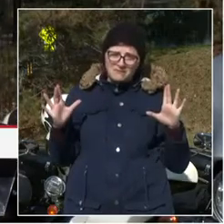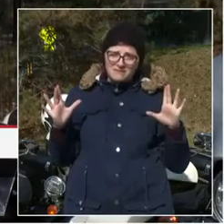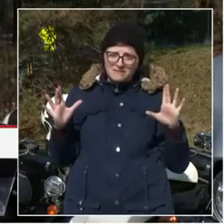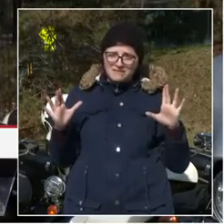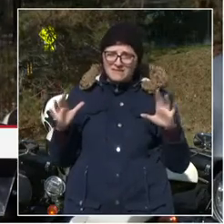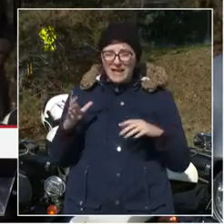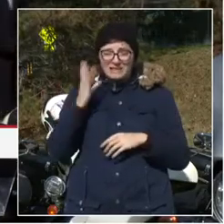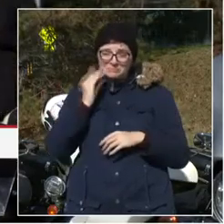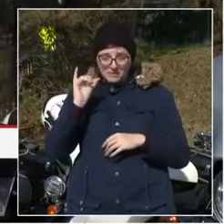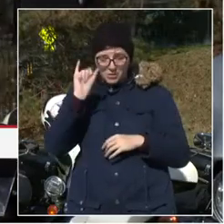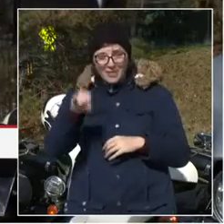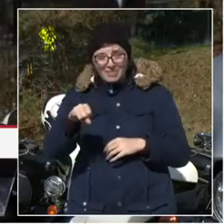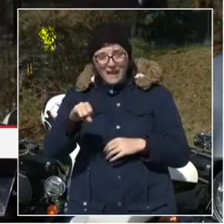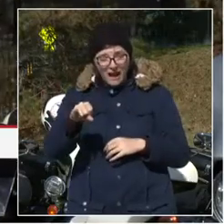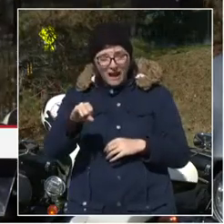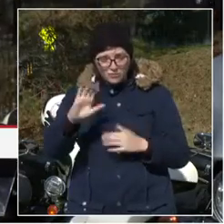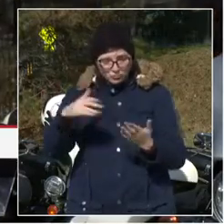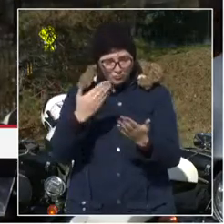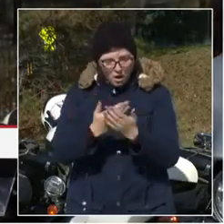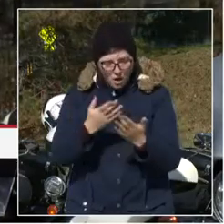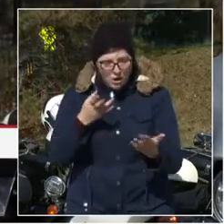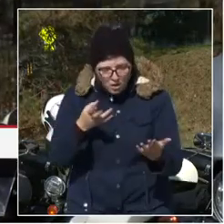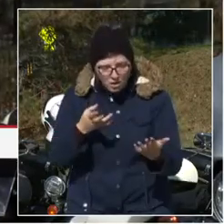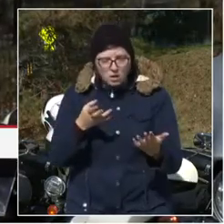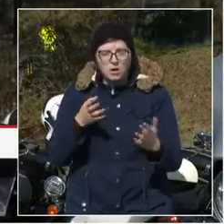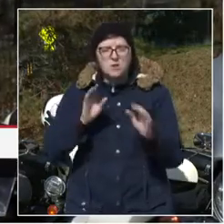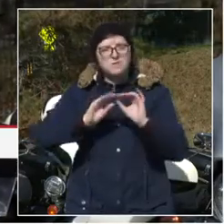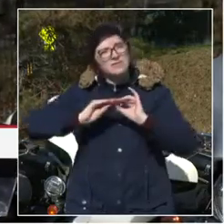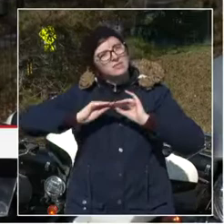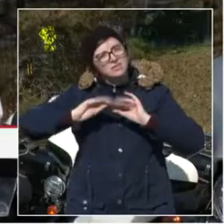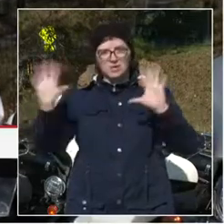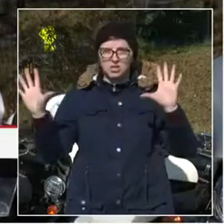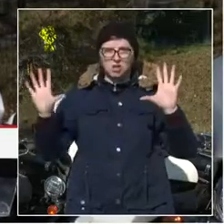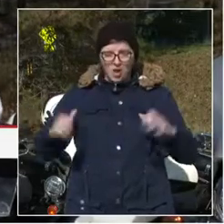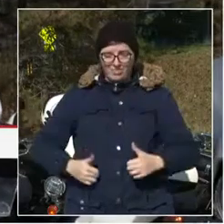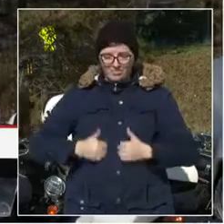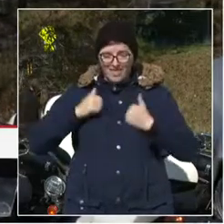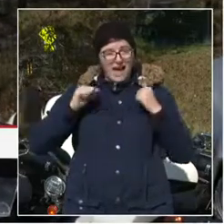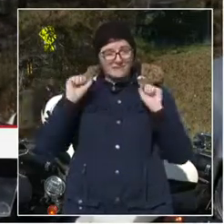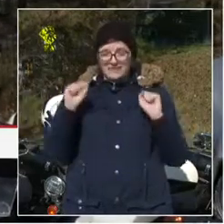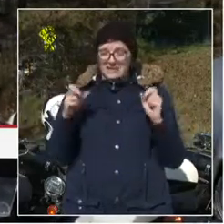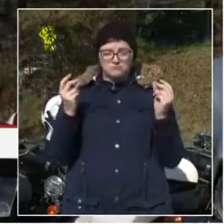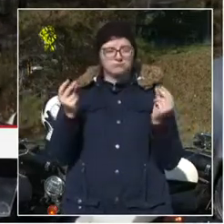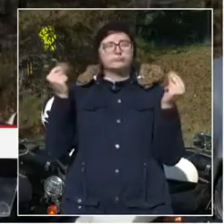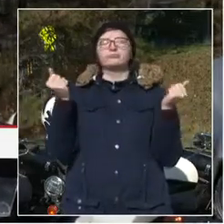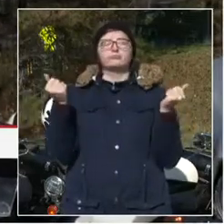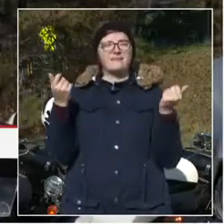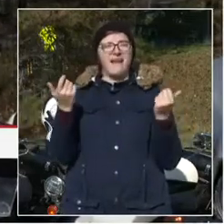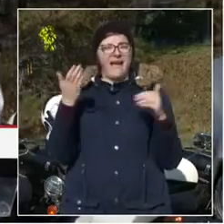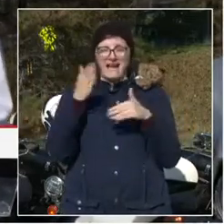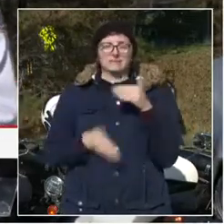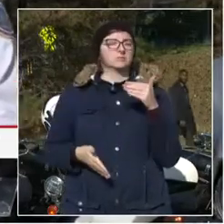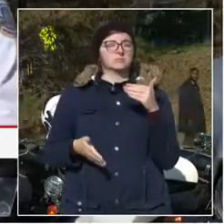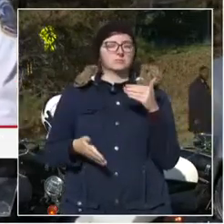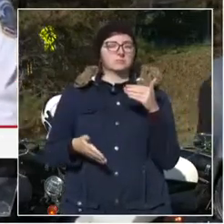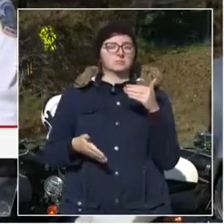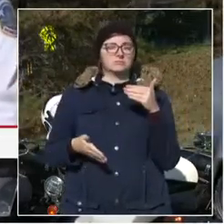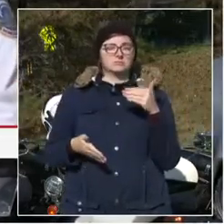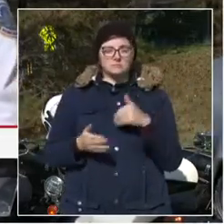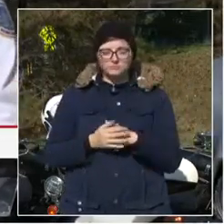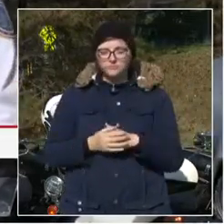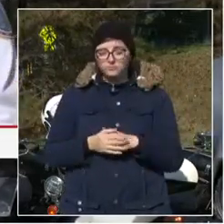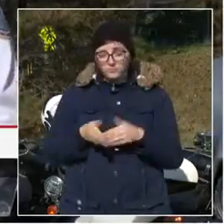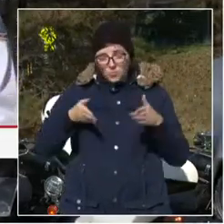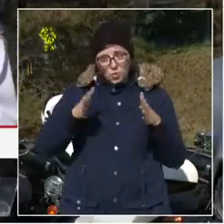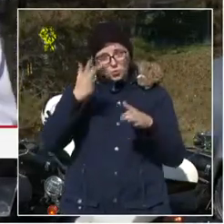firsthand being on the scene, it makes it very clear that lives can be shattered in an instant. The work that Street Smart